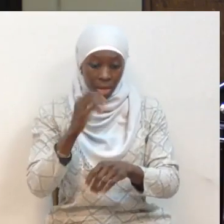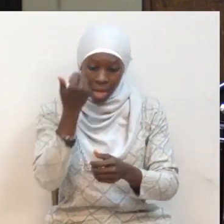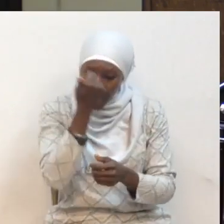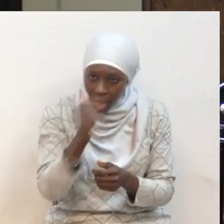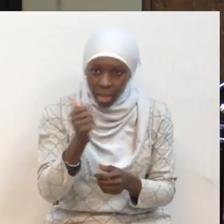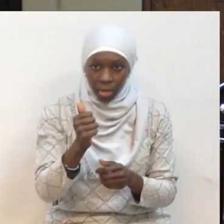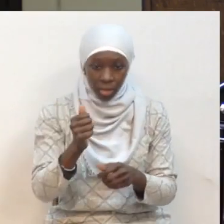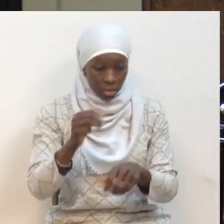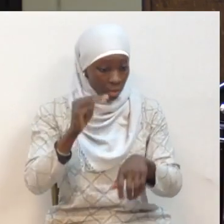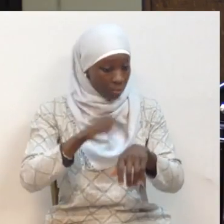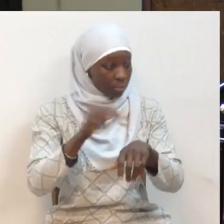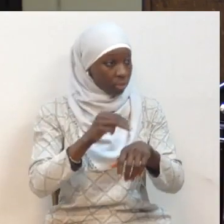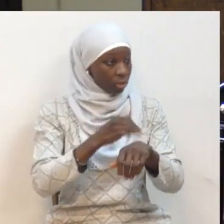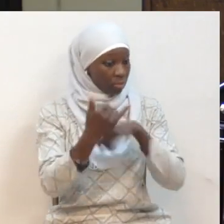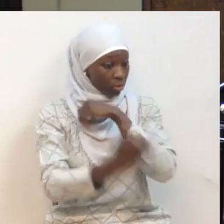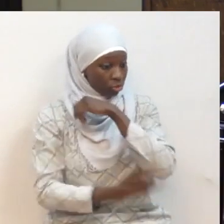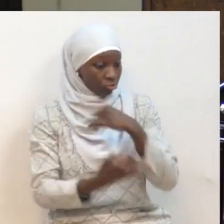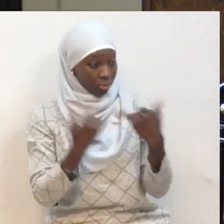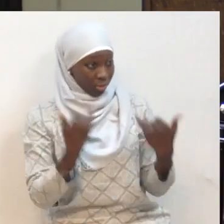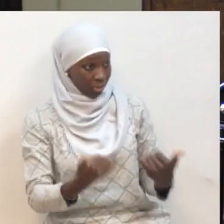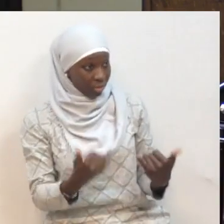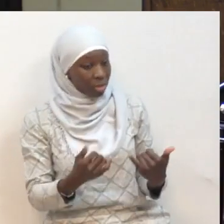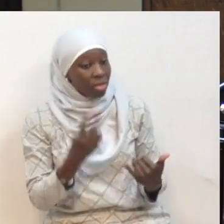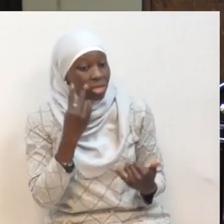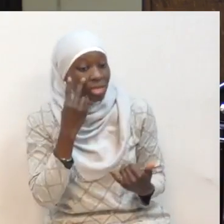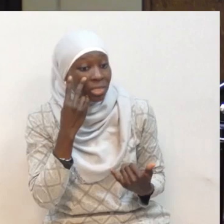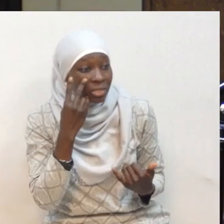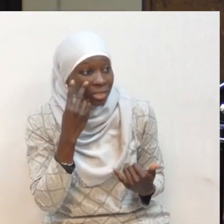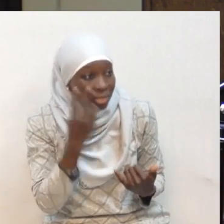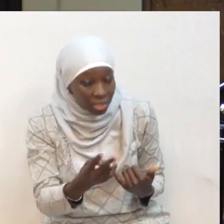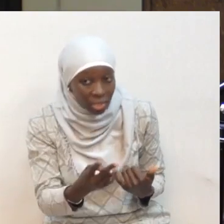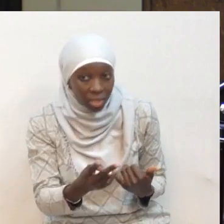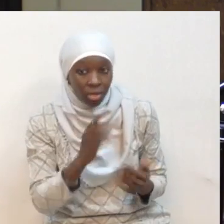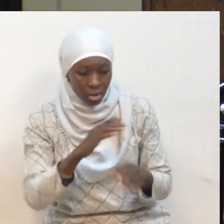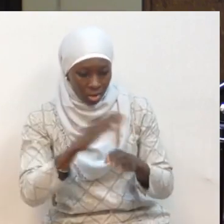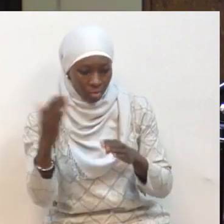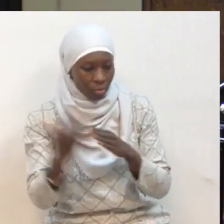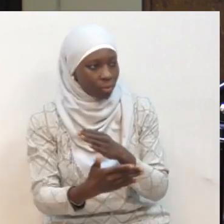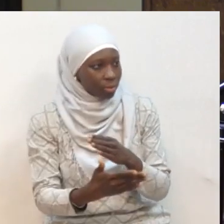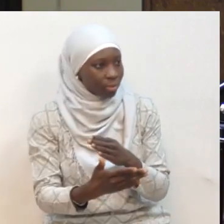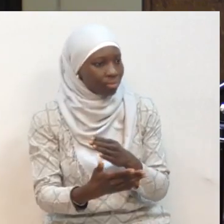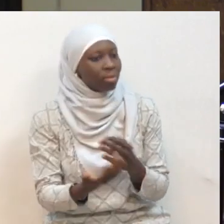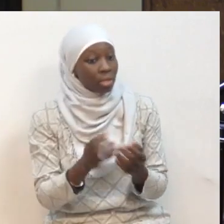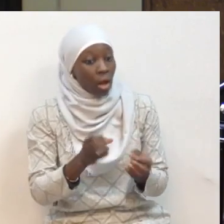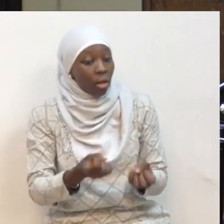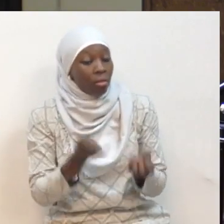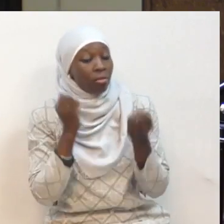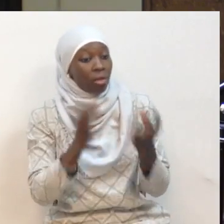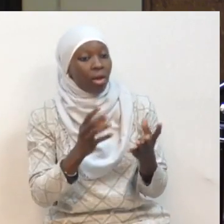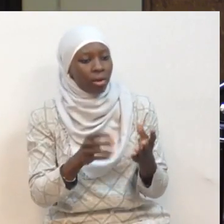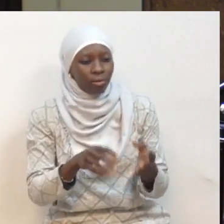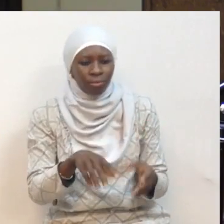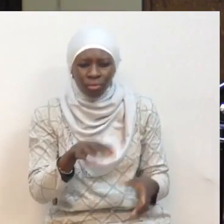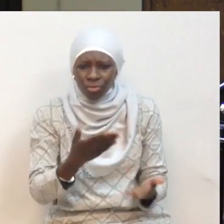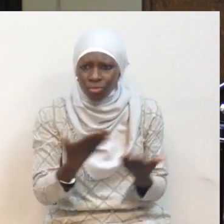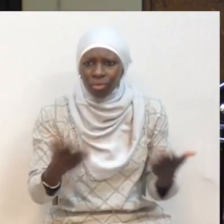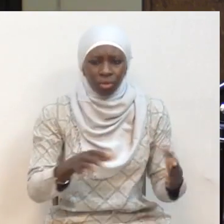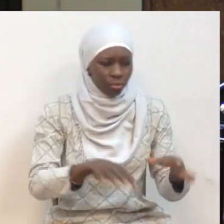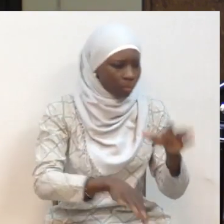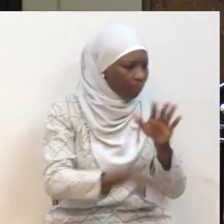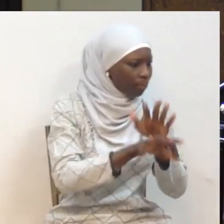conclusion. There is a lot of things to fix in our societies to make them Muslim